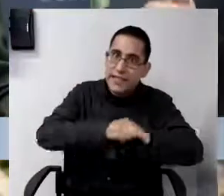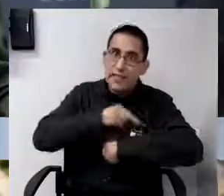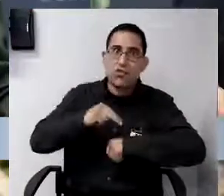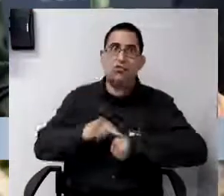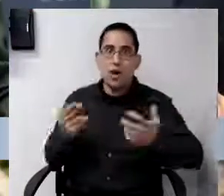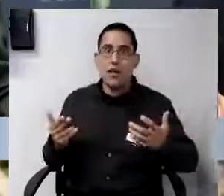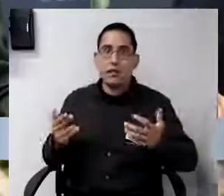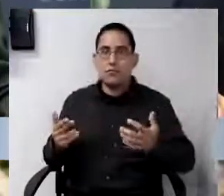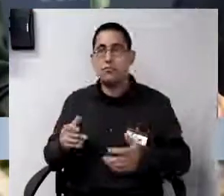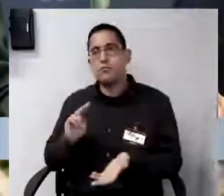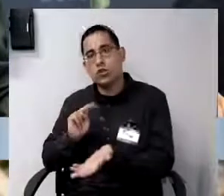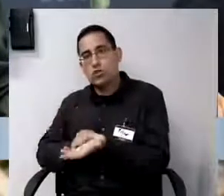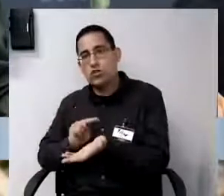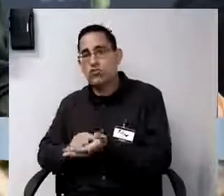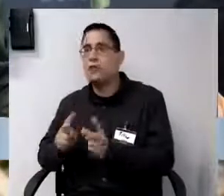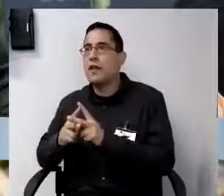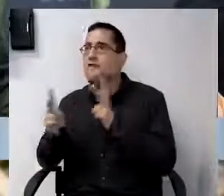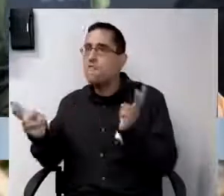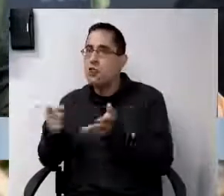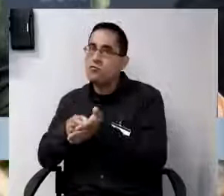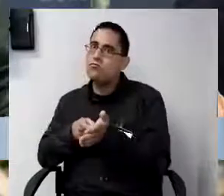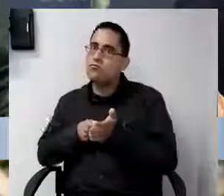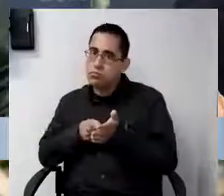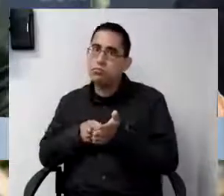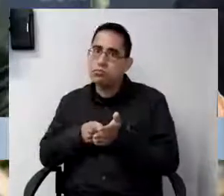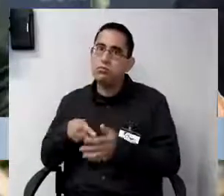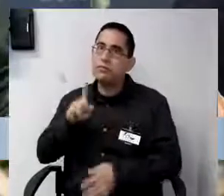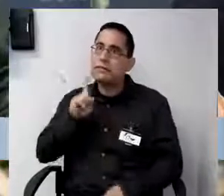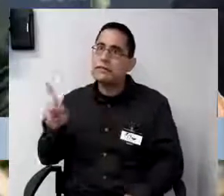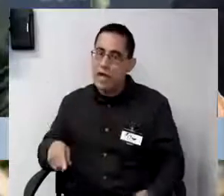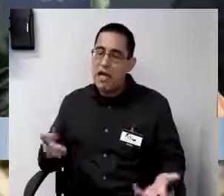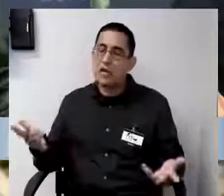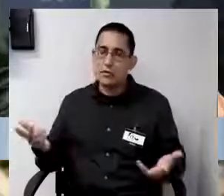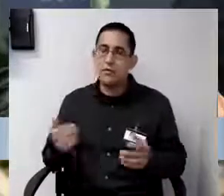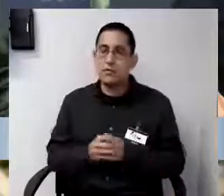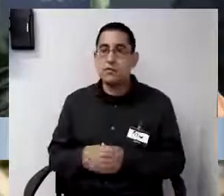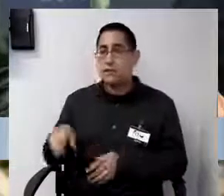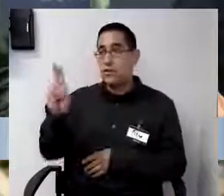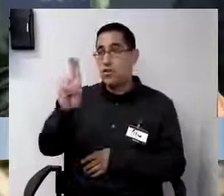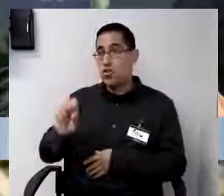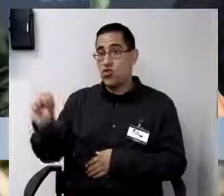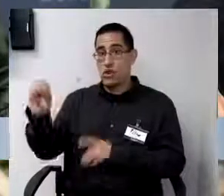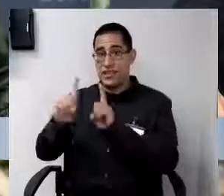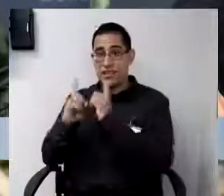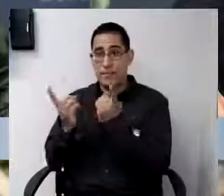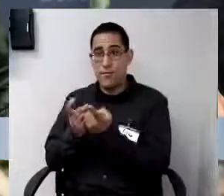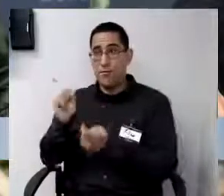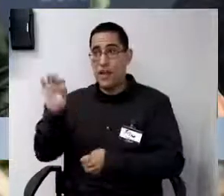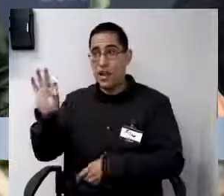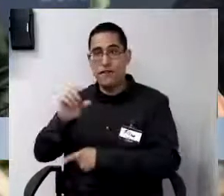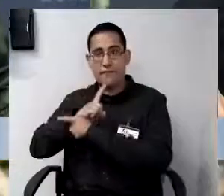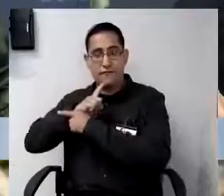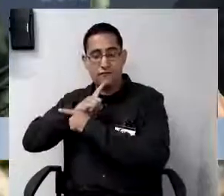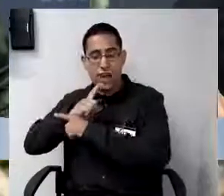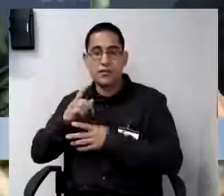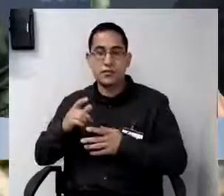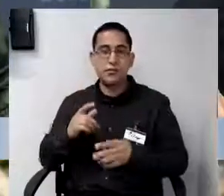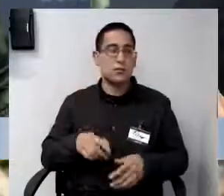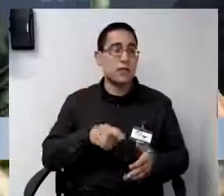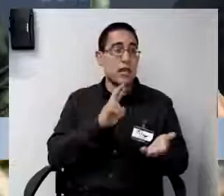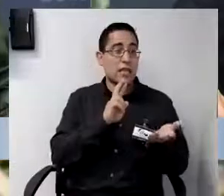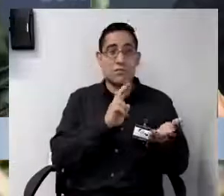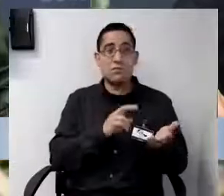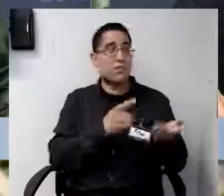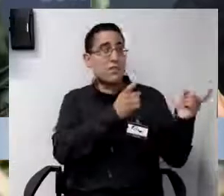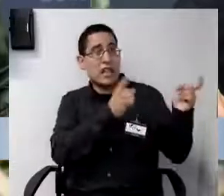did bless the U.S. Department of Defense, delivered 13 registered nurses to